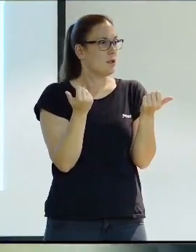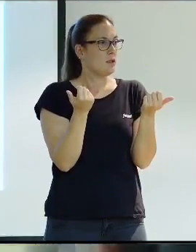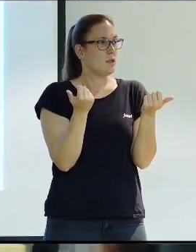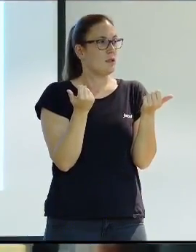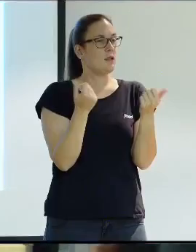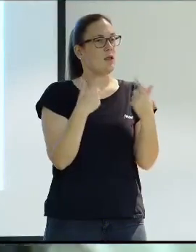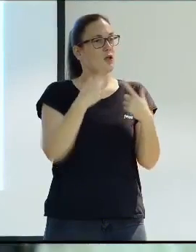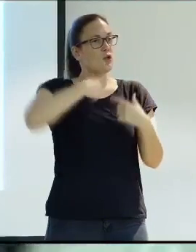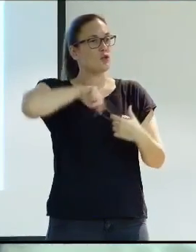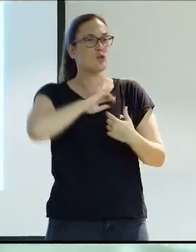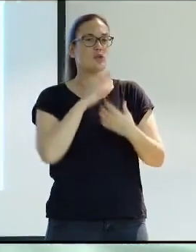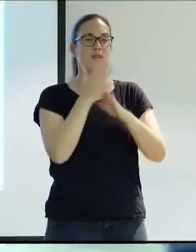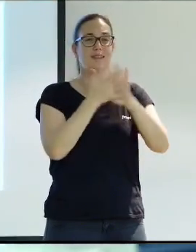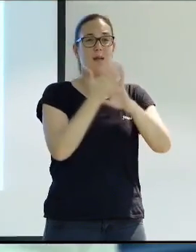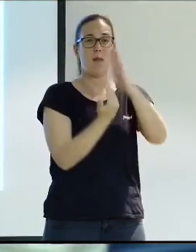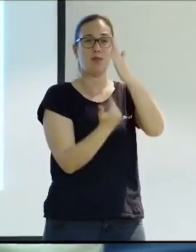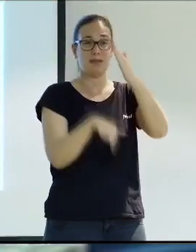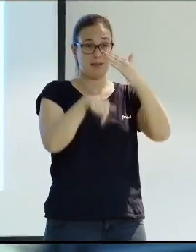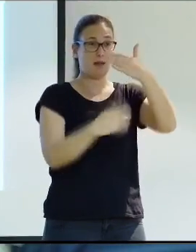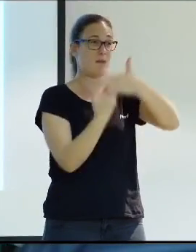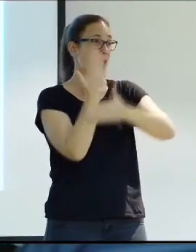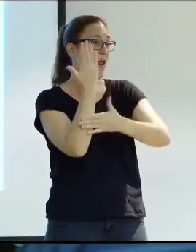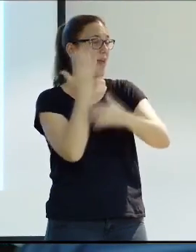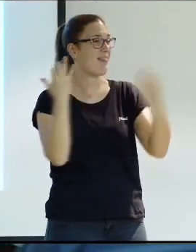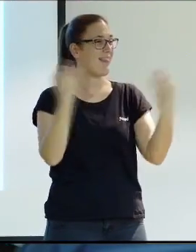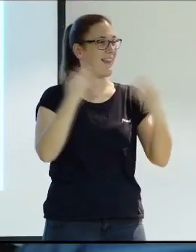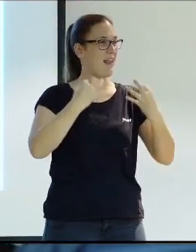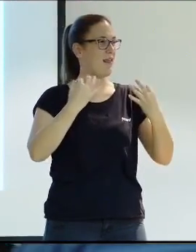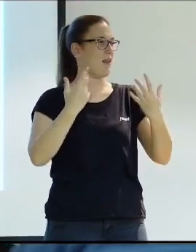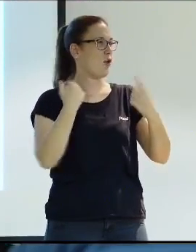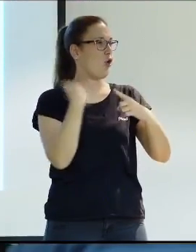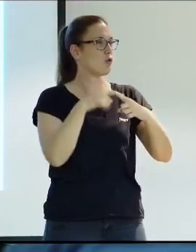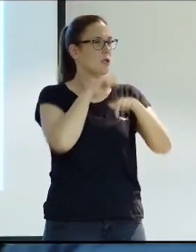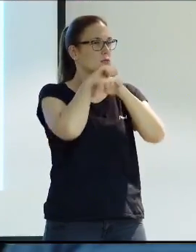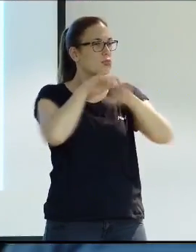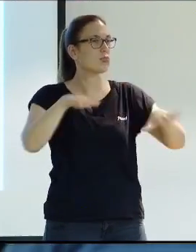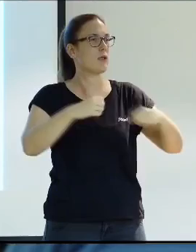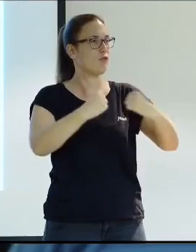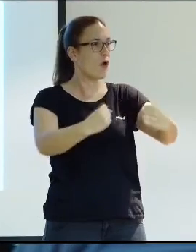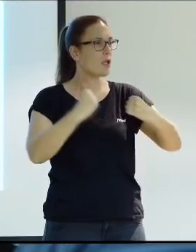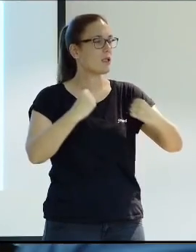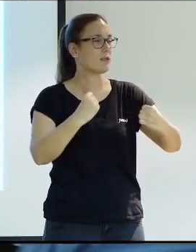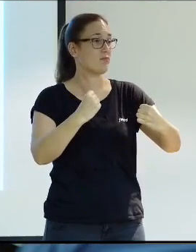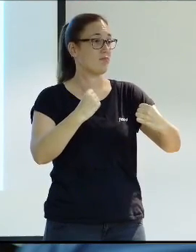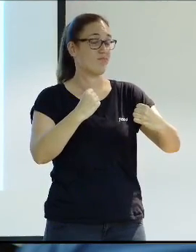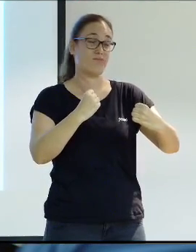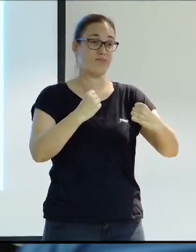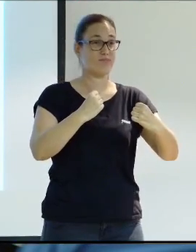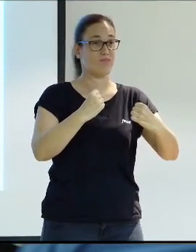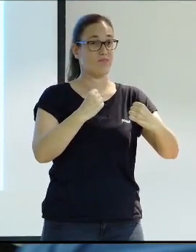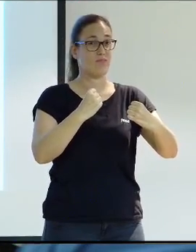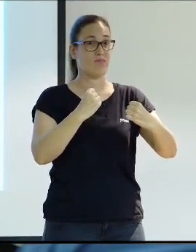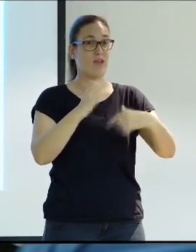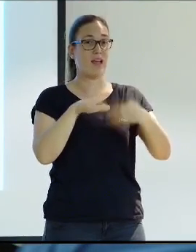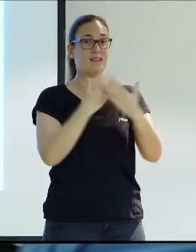different supranational coalitions to try to be stronger. However, I think that this will not be resolved